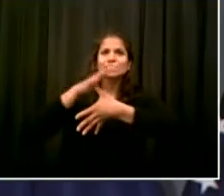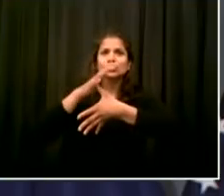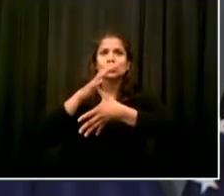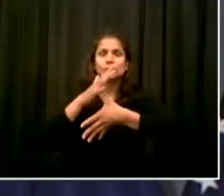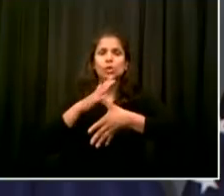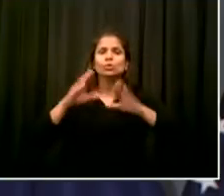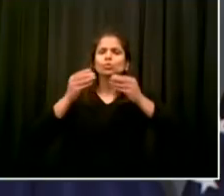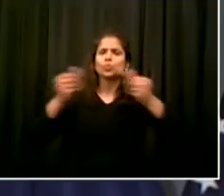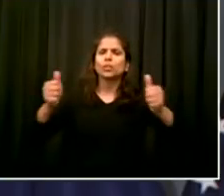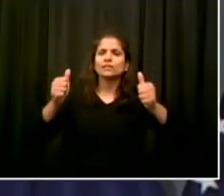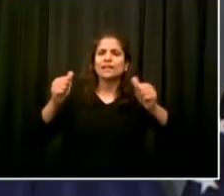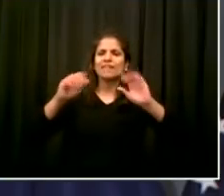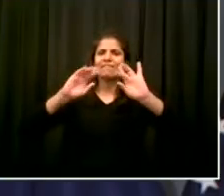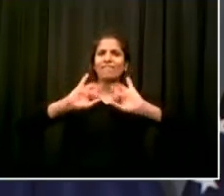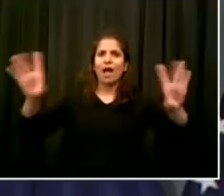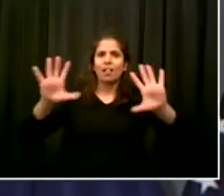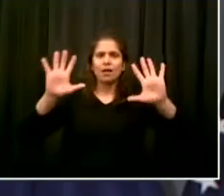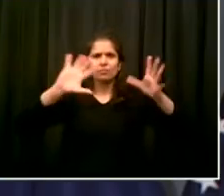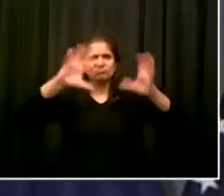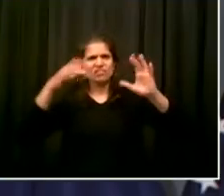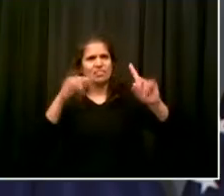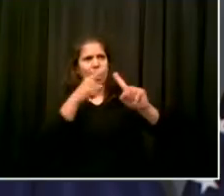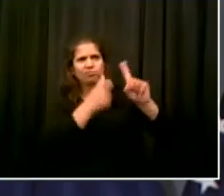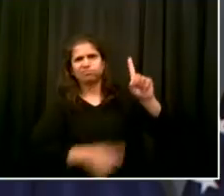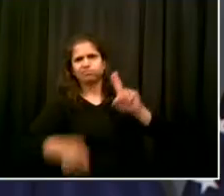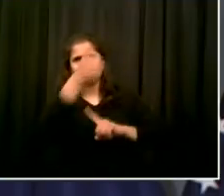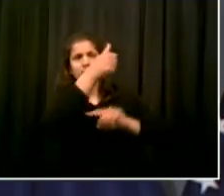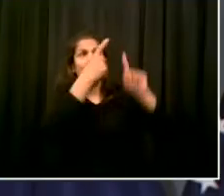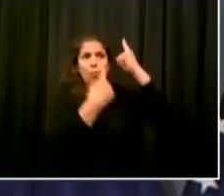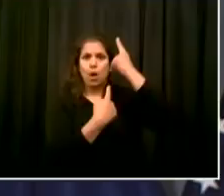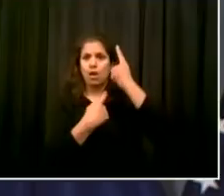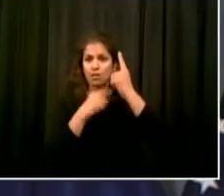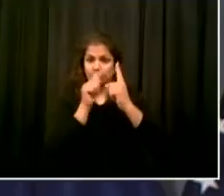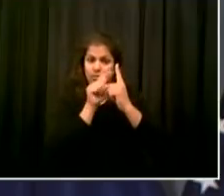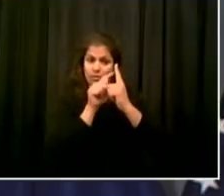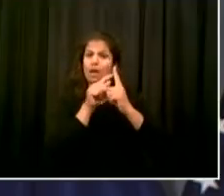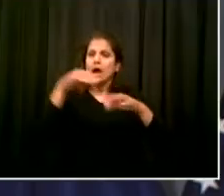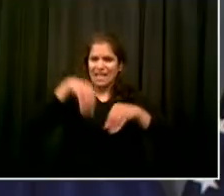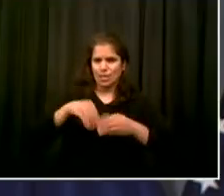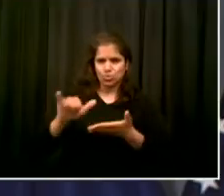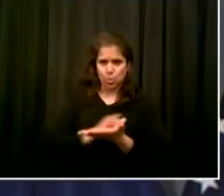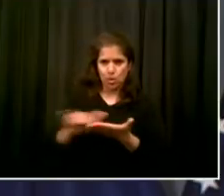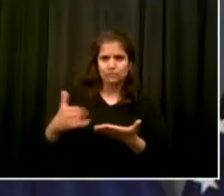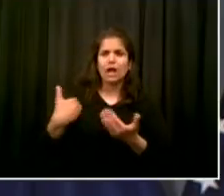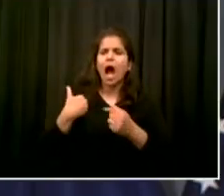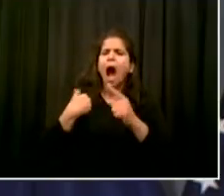It was said best by this mayor several years ago. We recall we had